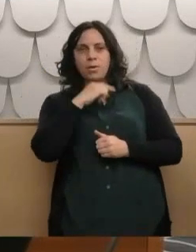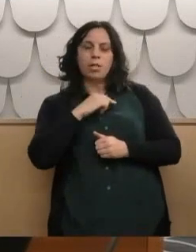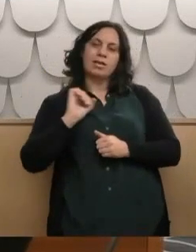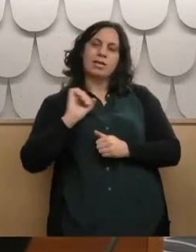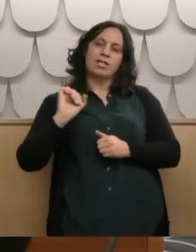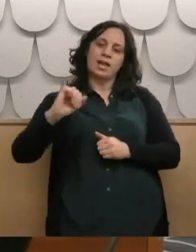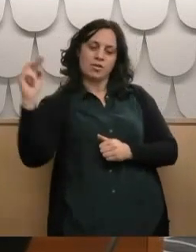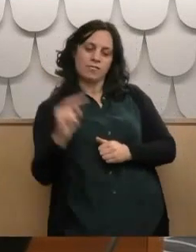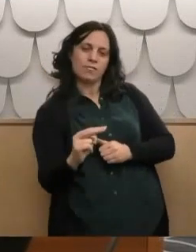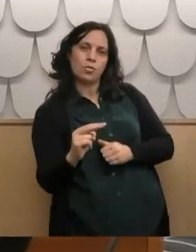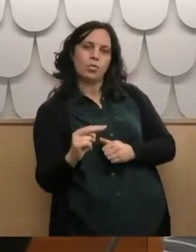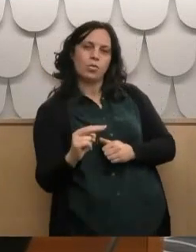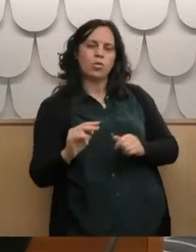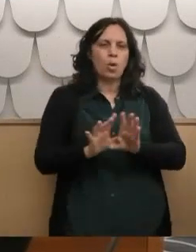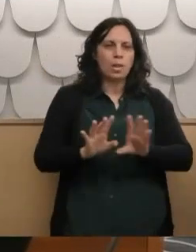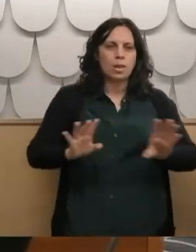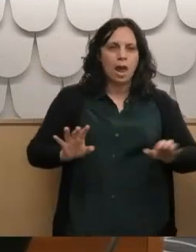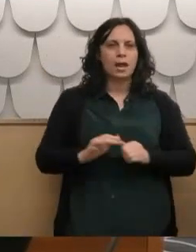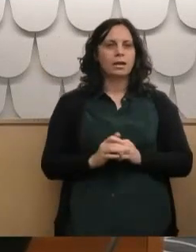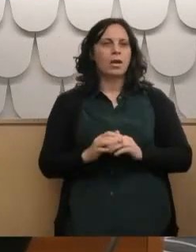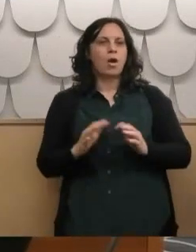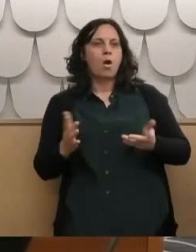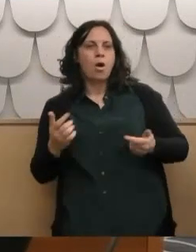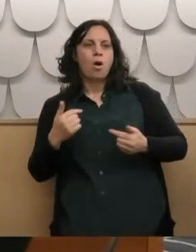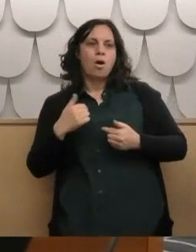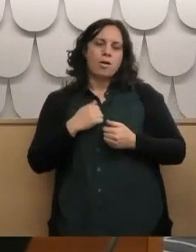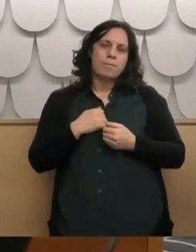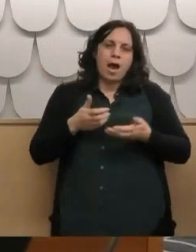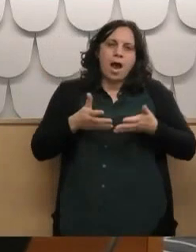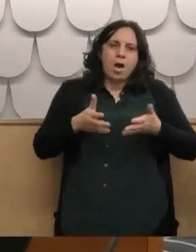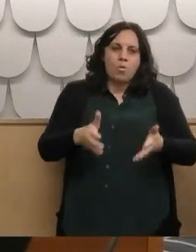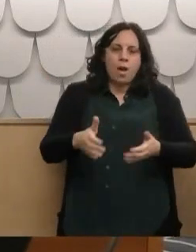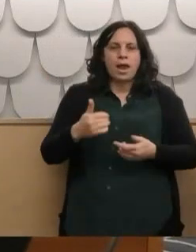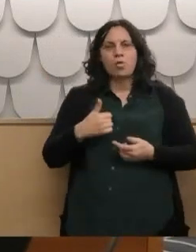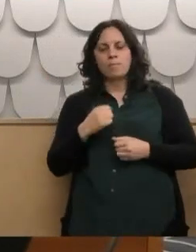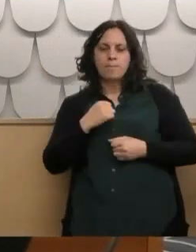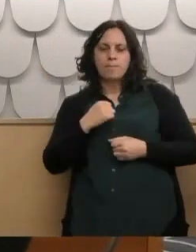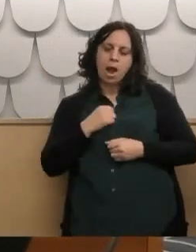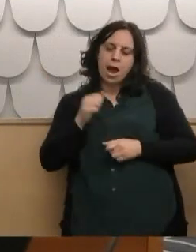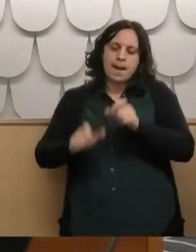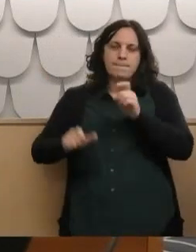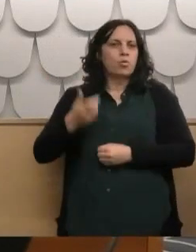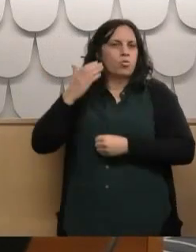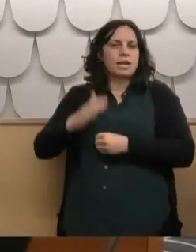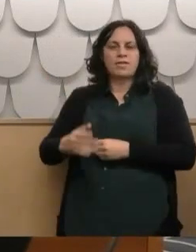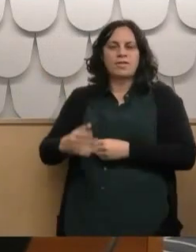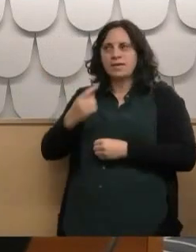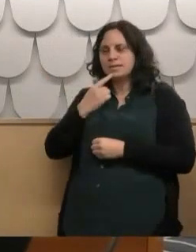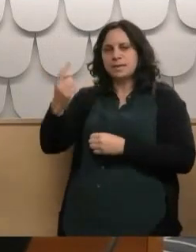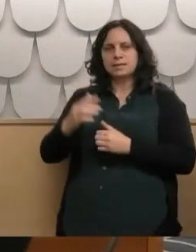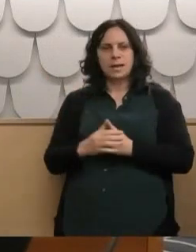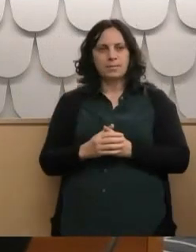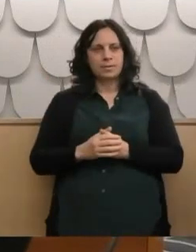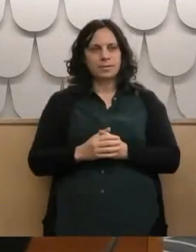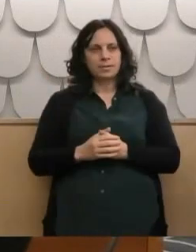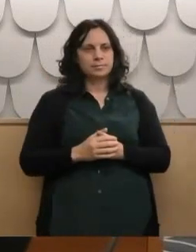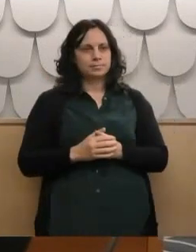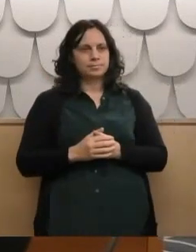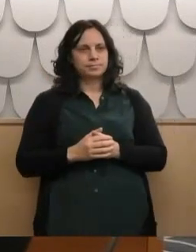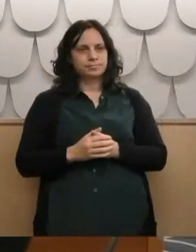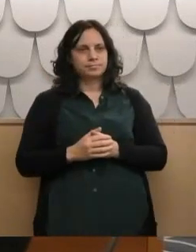stopped, why people don't speak up. So people in positions of power and governance, and all of us, need to understand